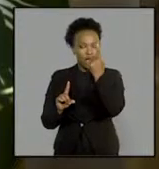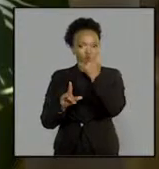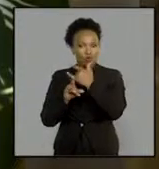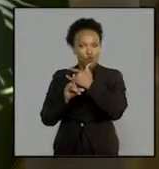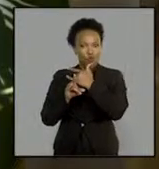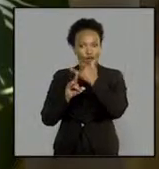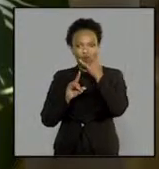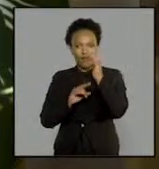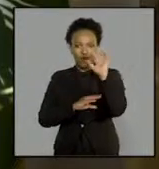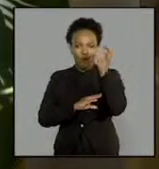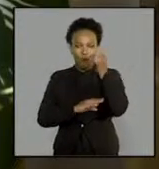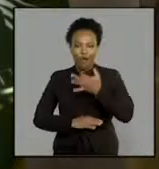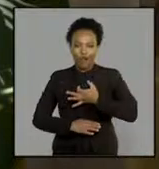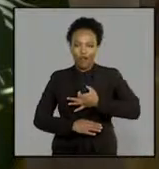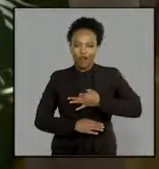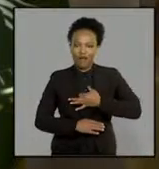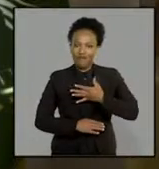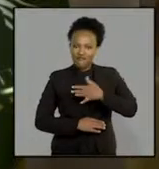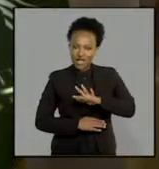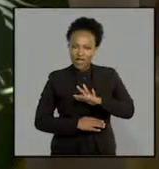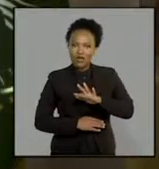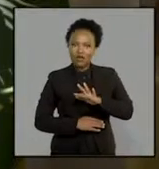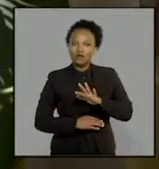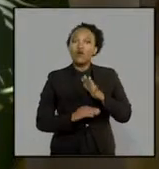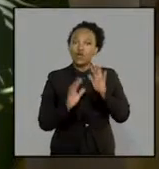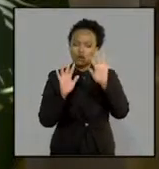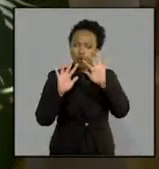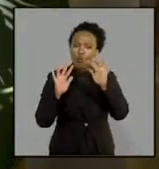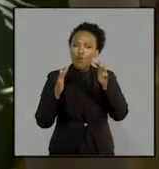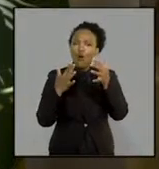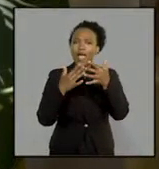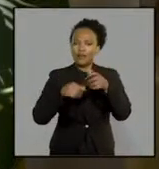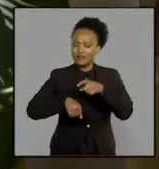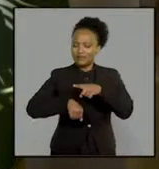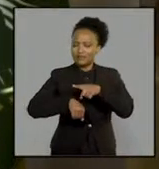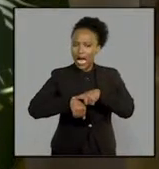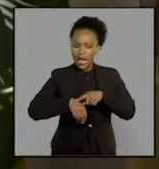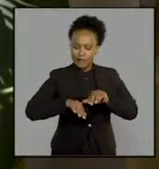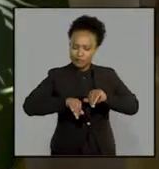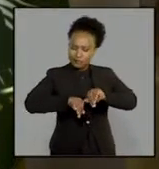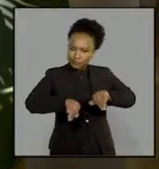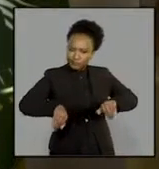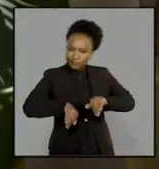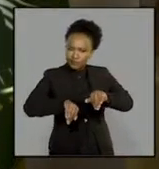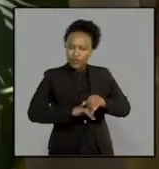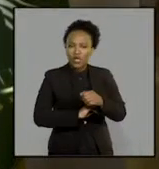gold medal at the Tokyo Olympics by storming to a world record